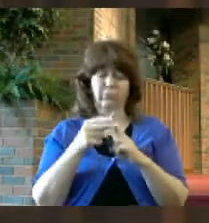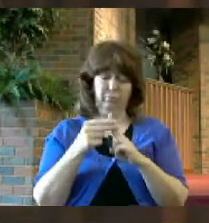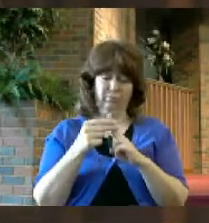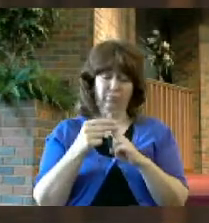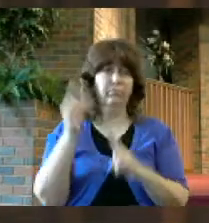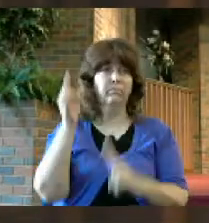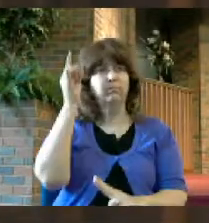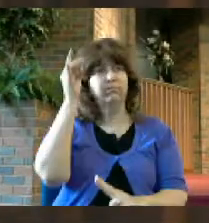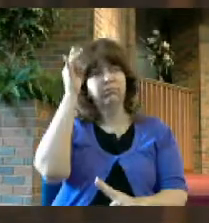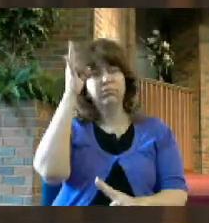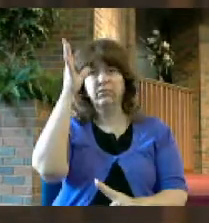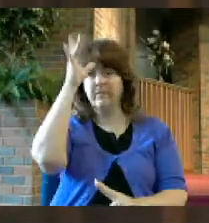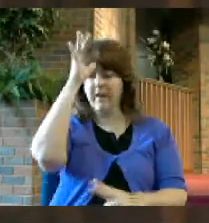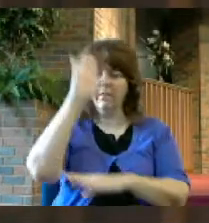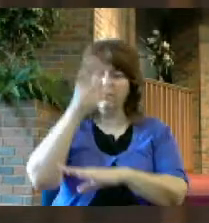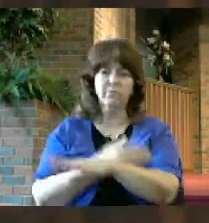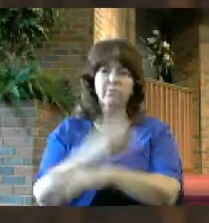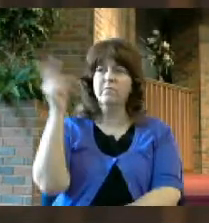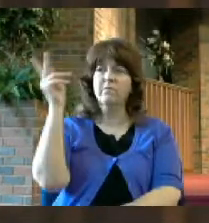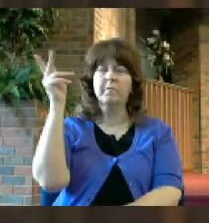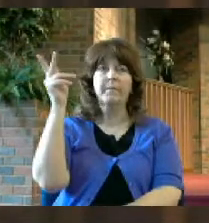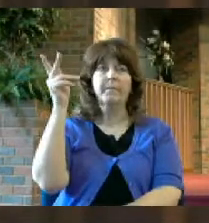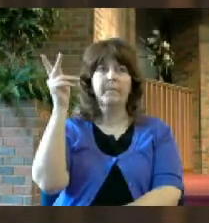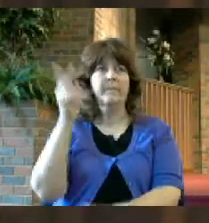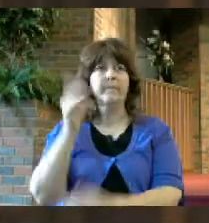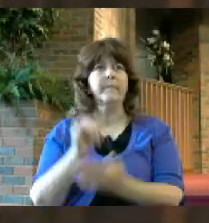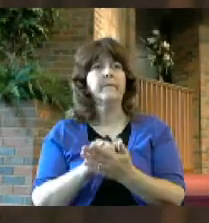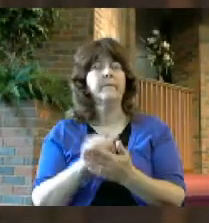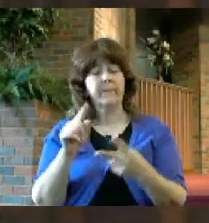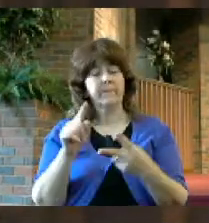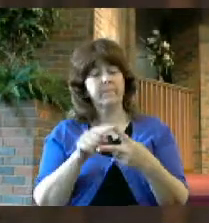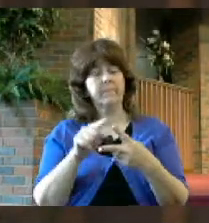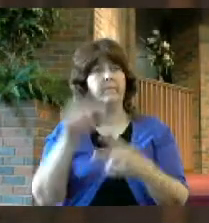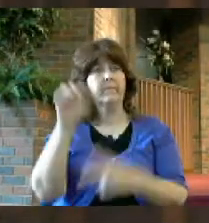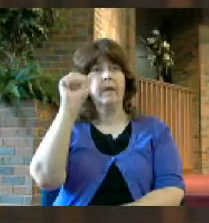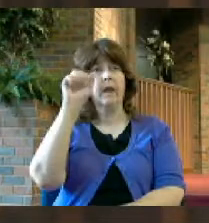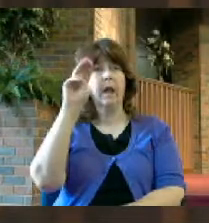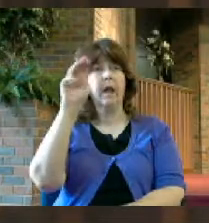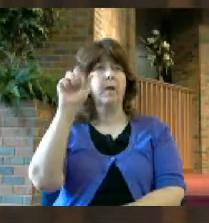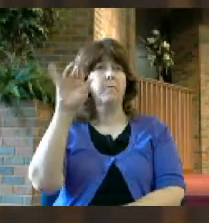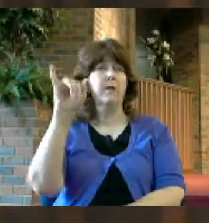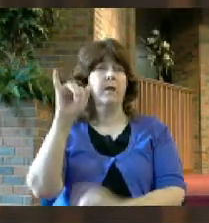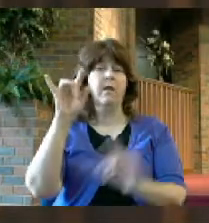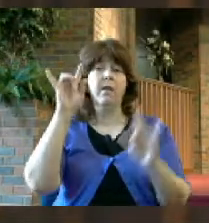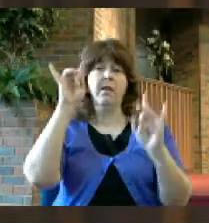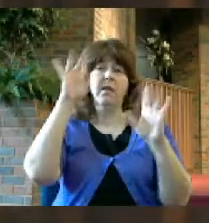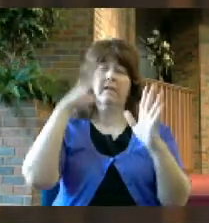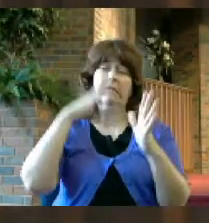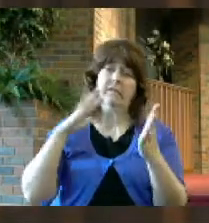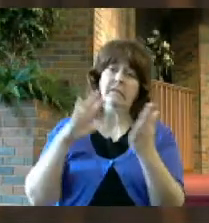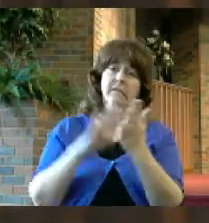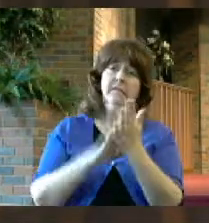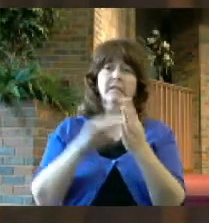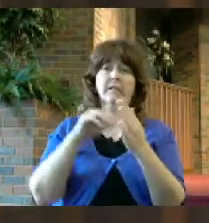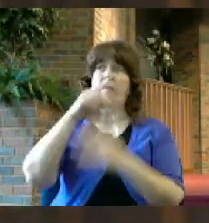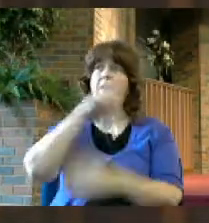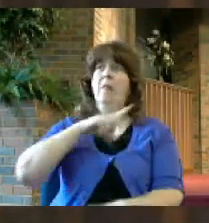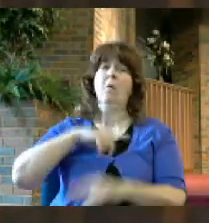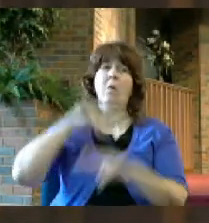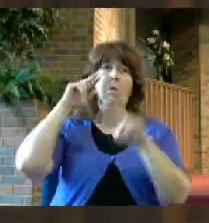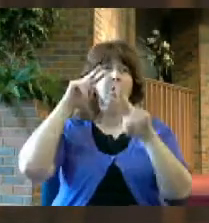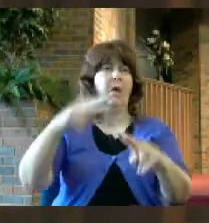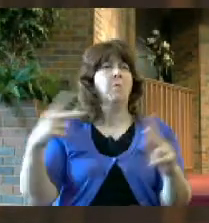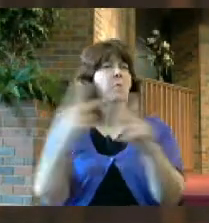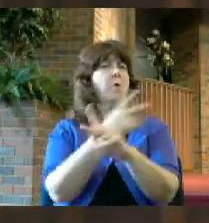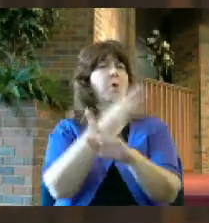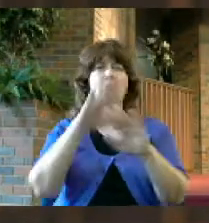1 Kings 16:25, Omri did evil in the sight of the Lord and did worse than all who were before him. For